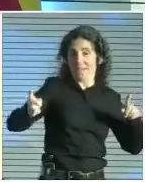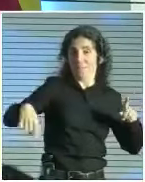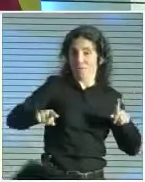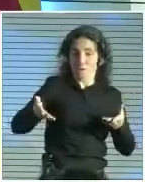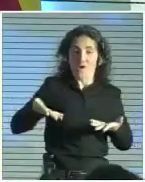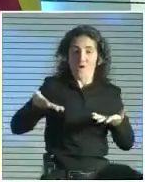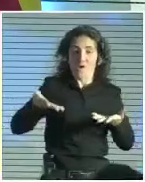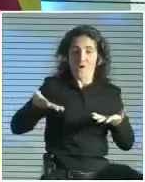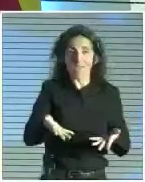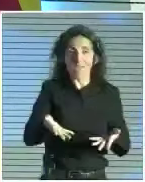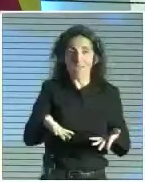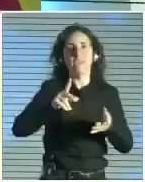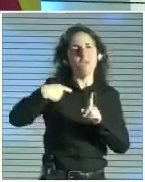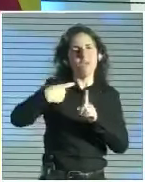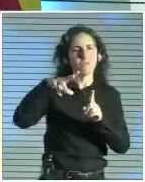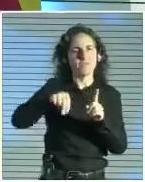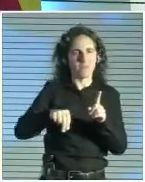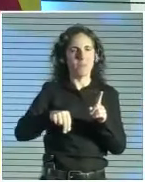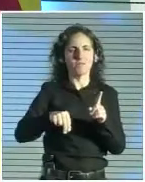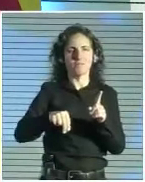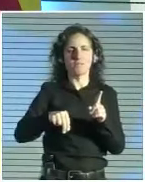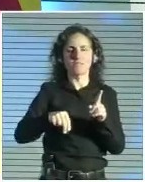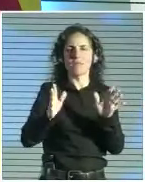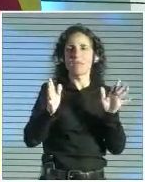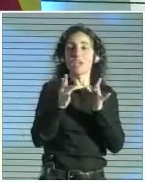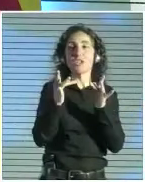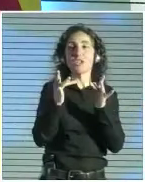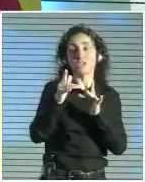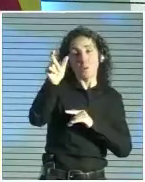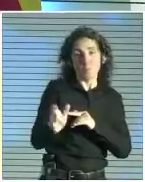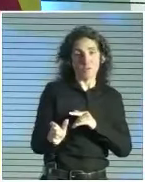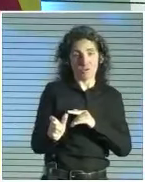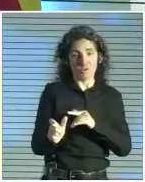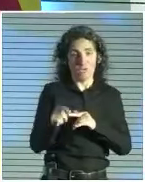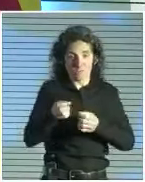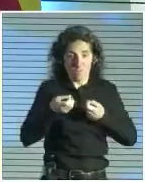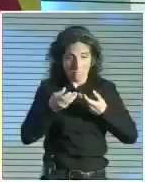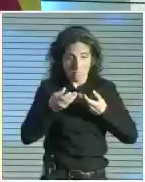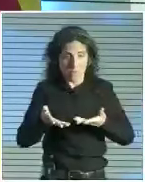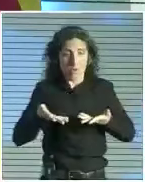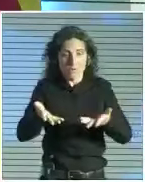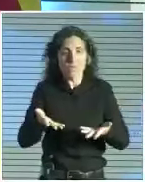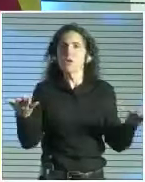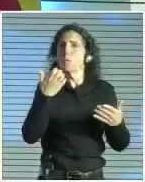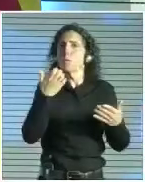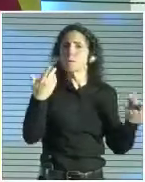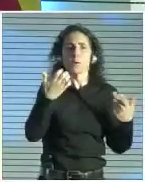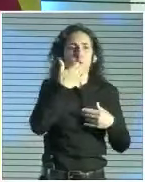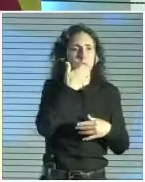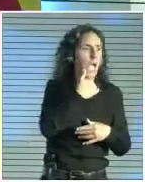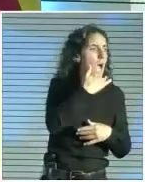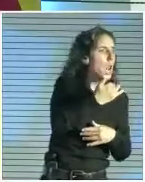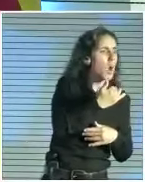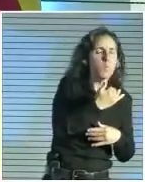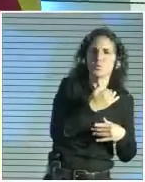there reach out and seek information or clarification. That is one way how information can